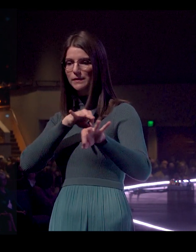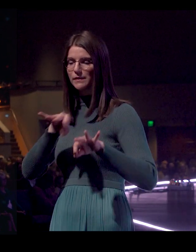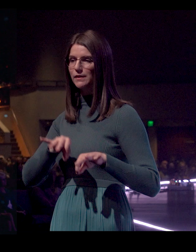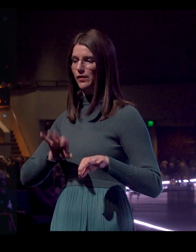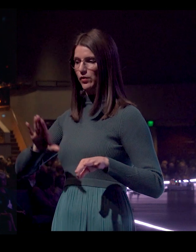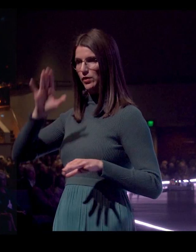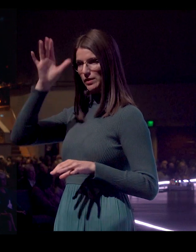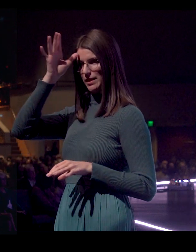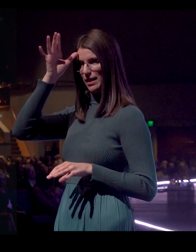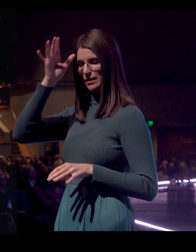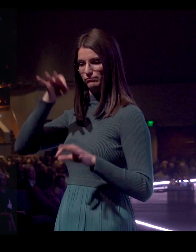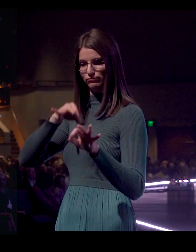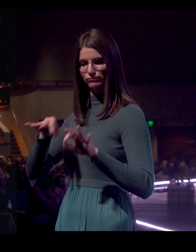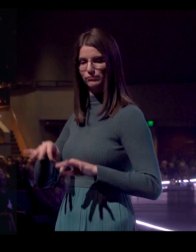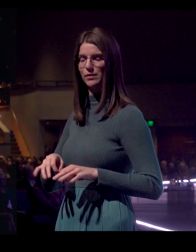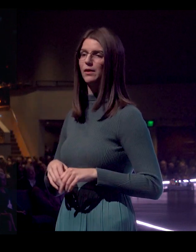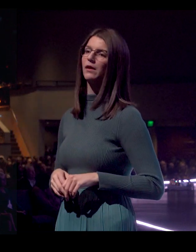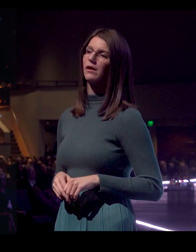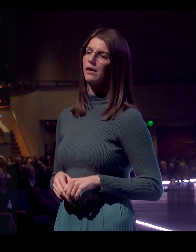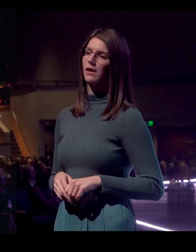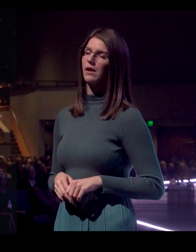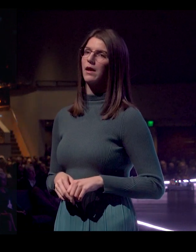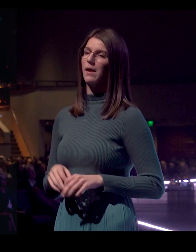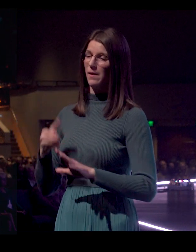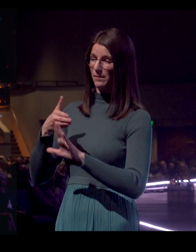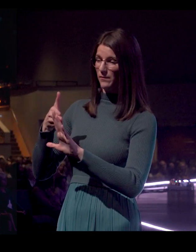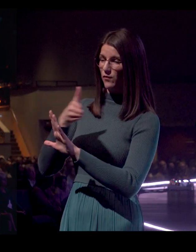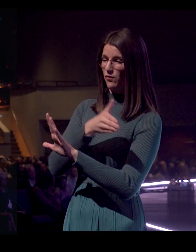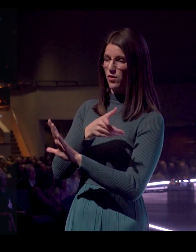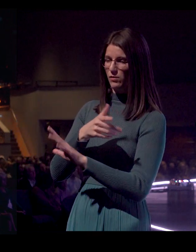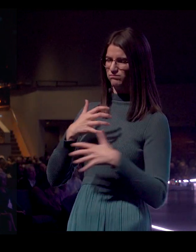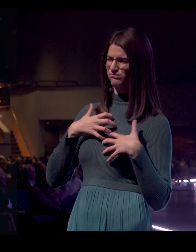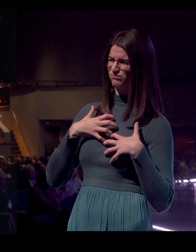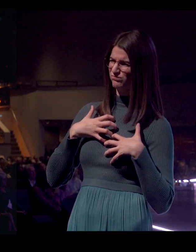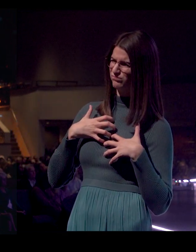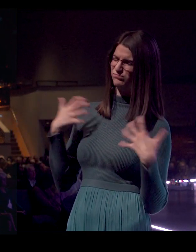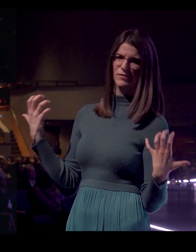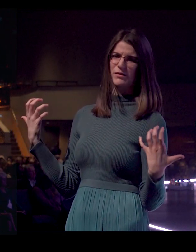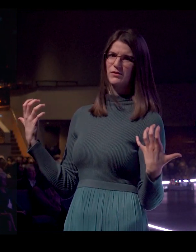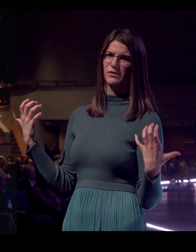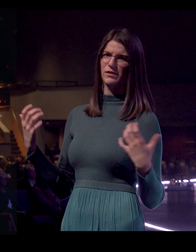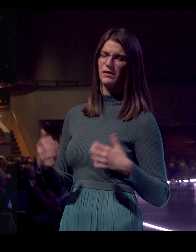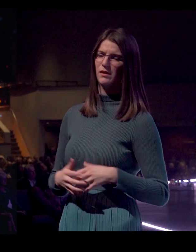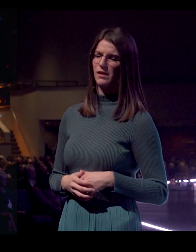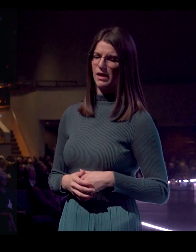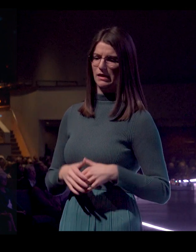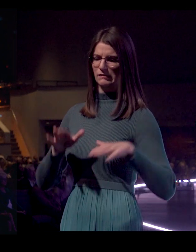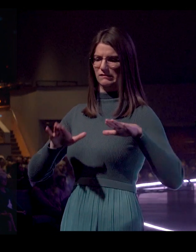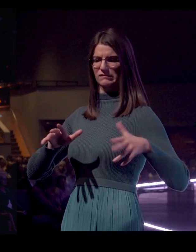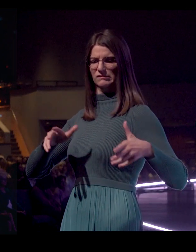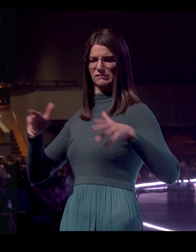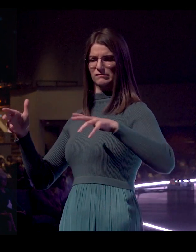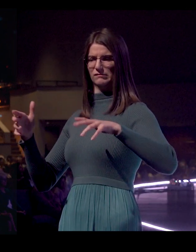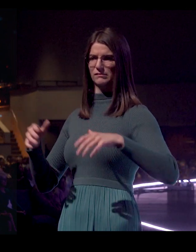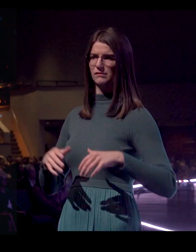he was angry, he was out of balance, he was lost, and he